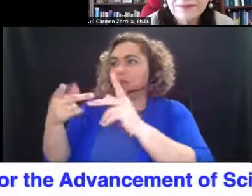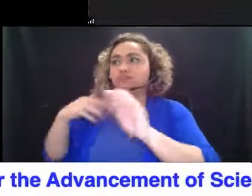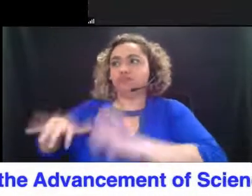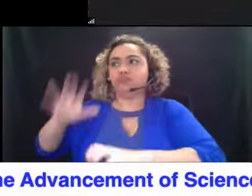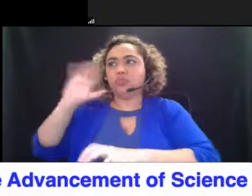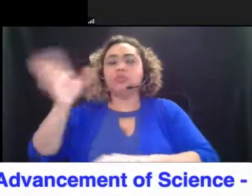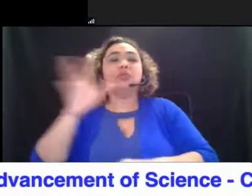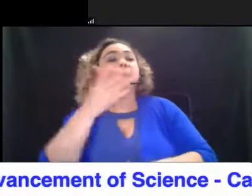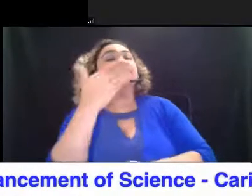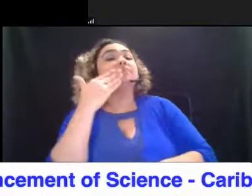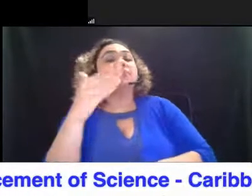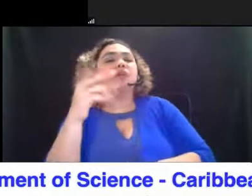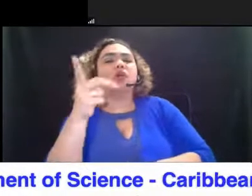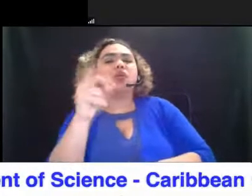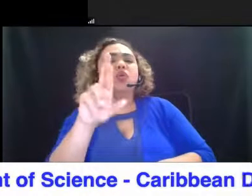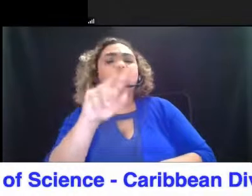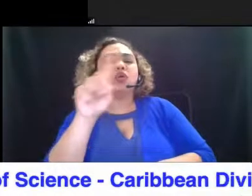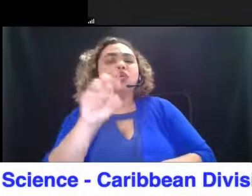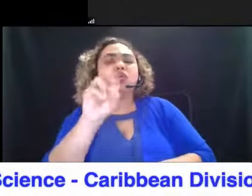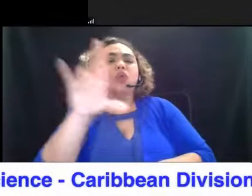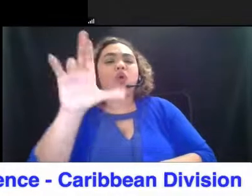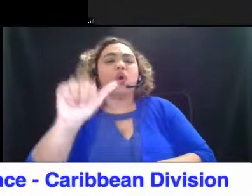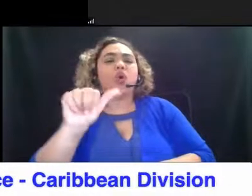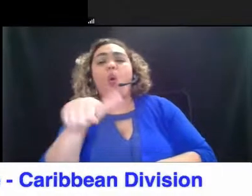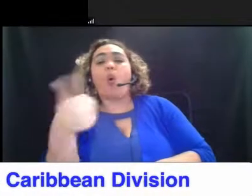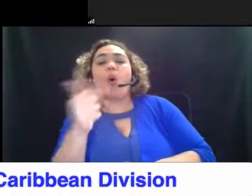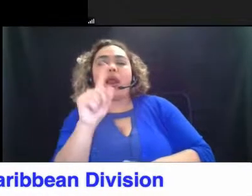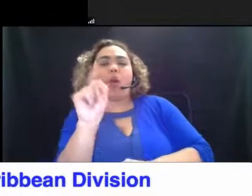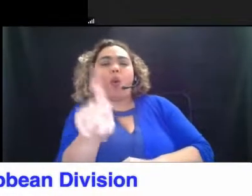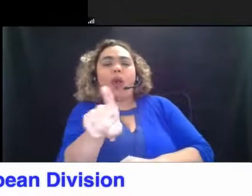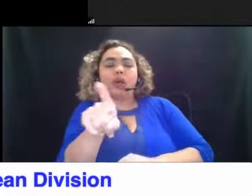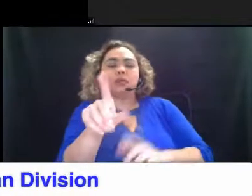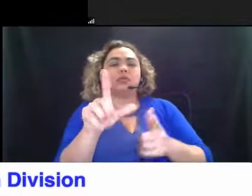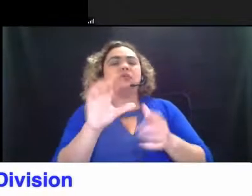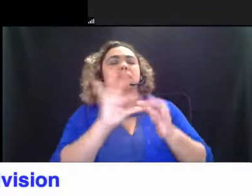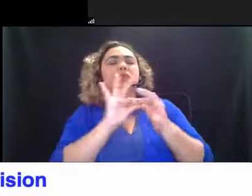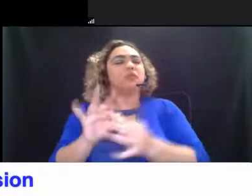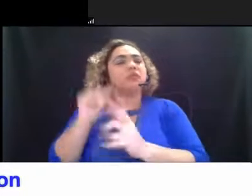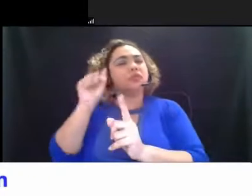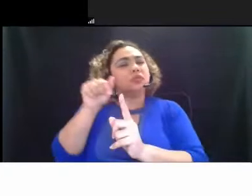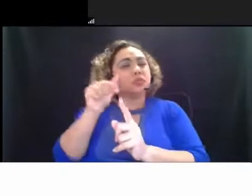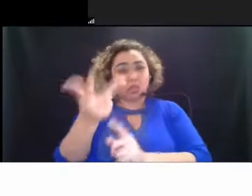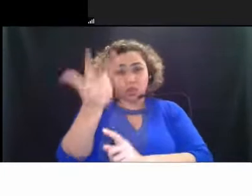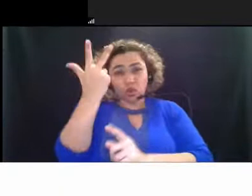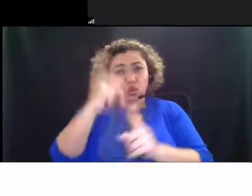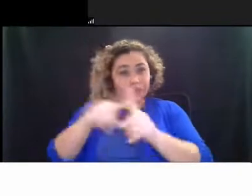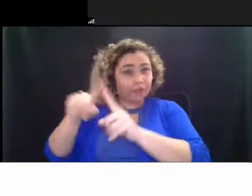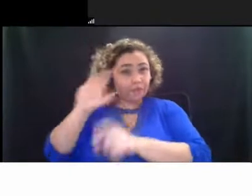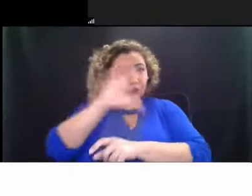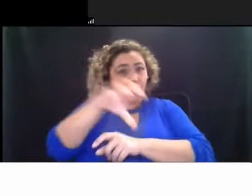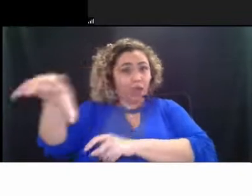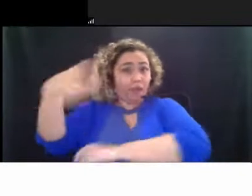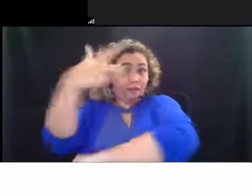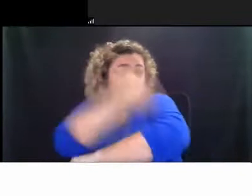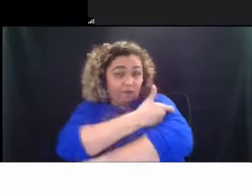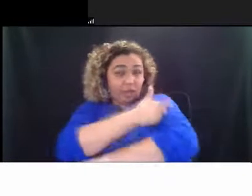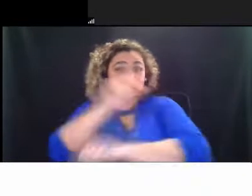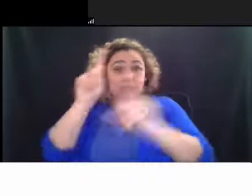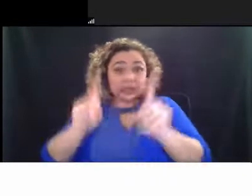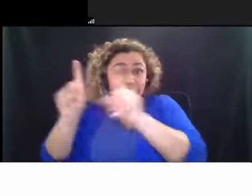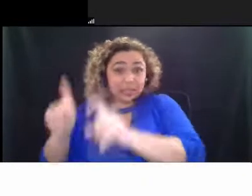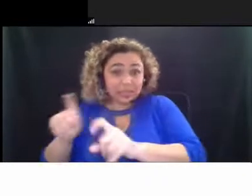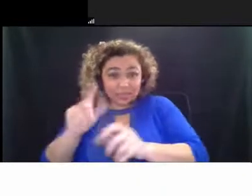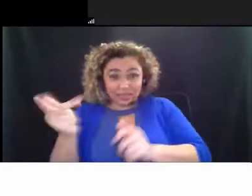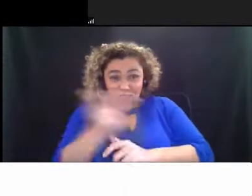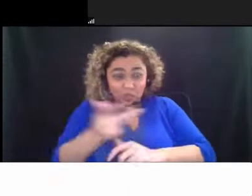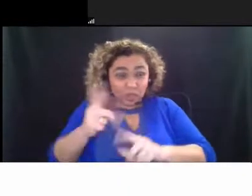Dr. Zorilla, I had a follow-up question to that, and it has to do, are the 3 different vaccines that are going to be tested, are they 3